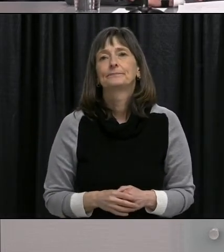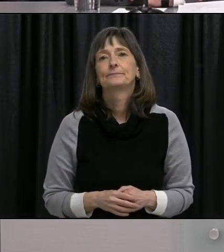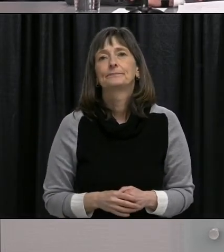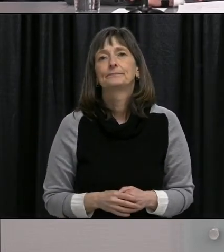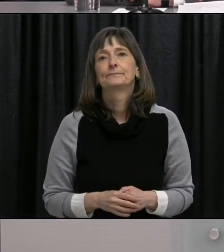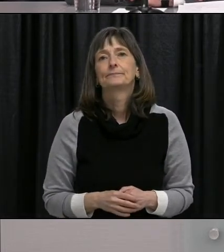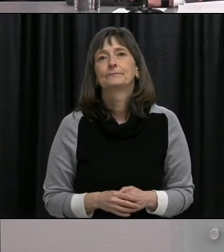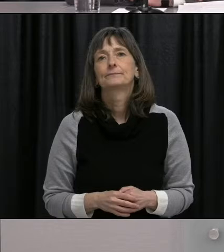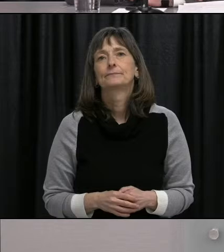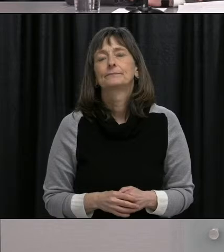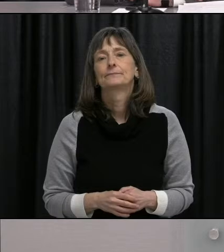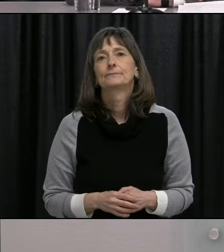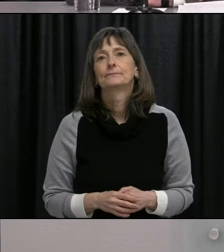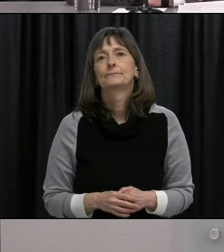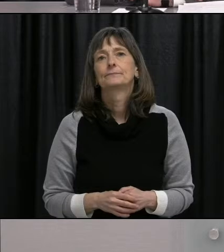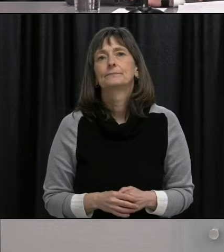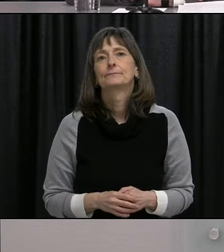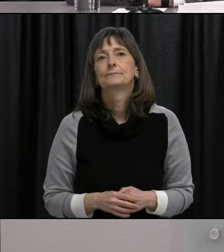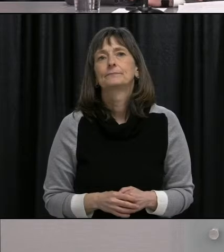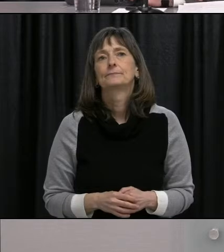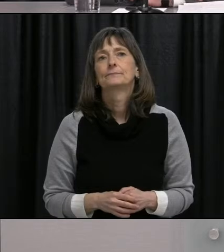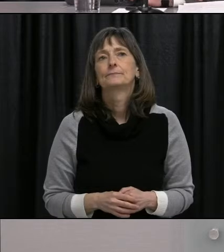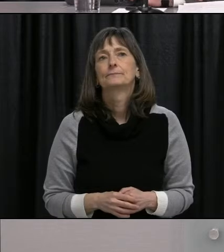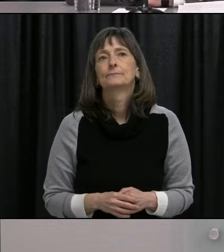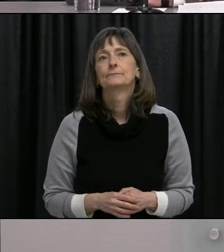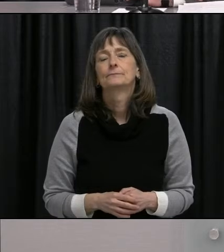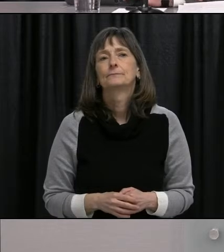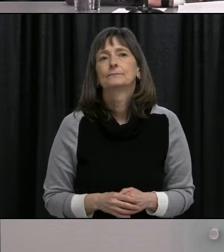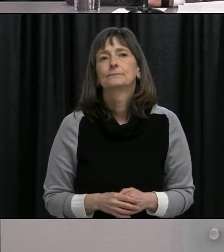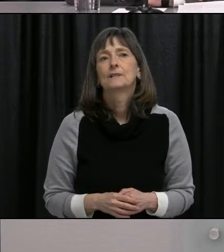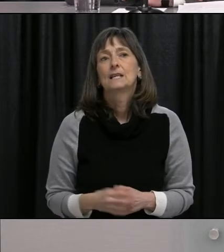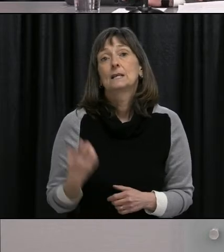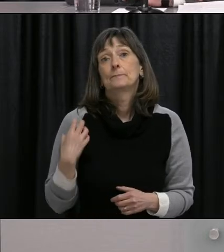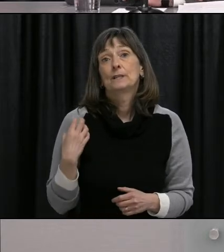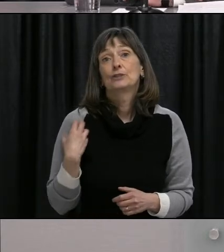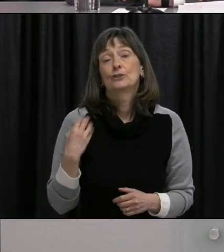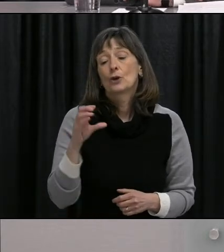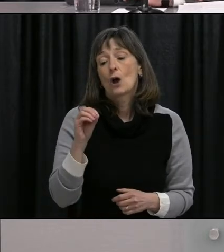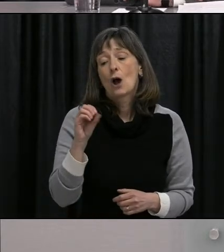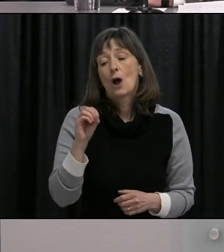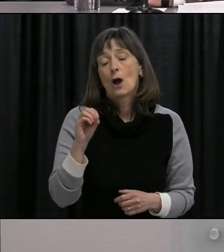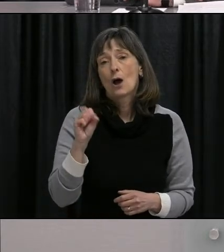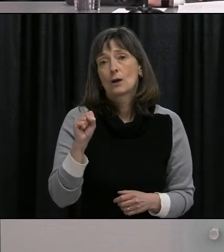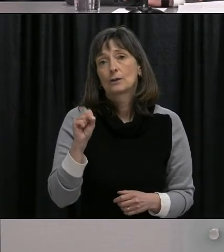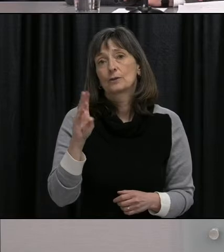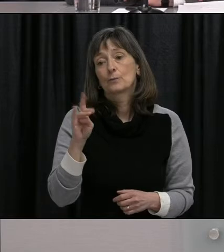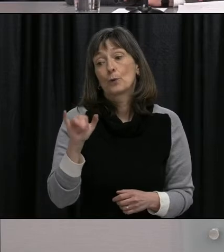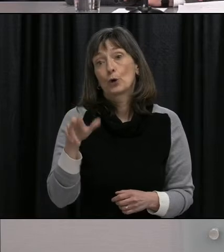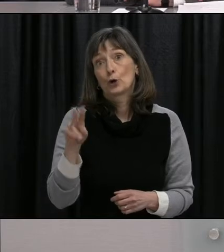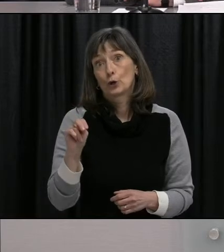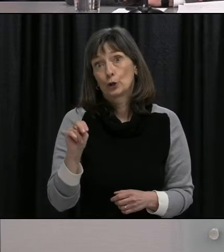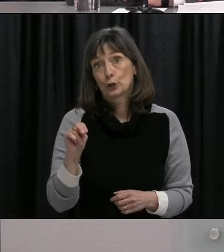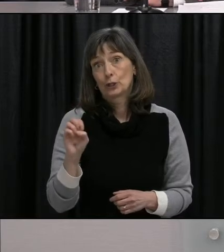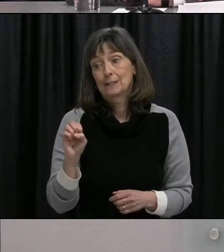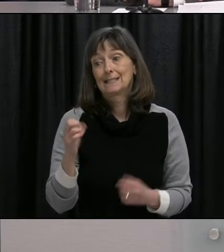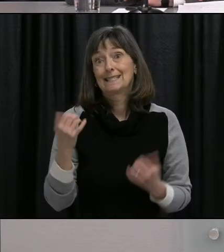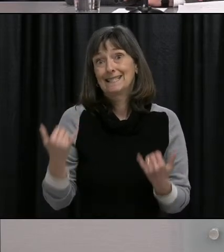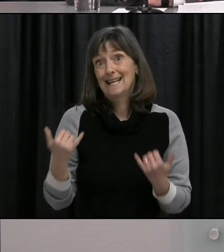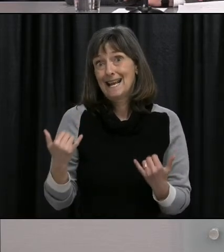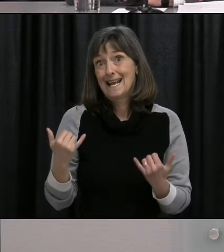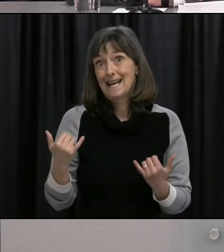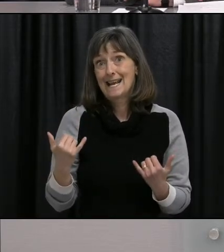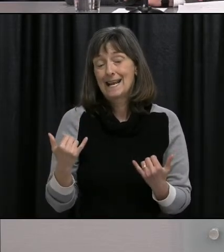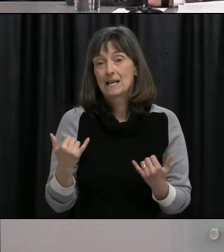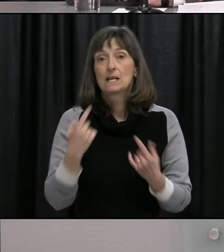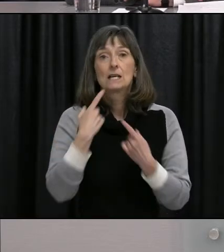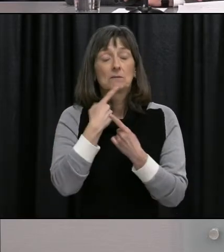The Minister made himself available to the media today because of the grave economic situation. Can you further explain why your minister responsible for the status of women